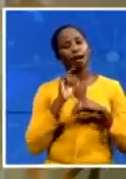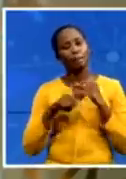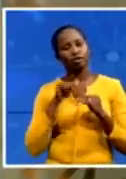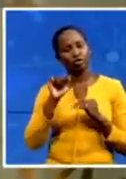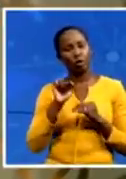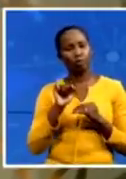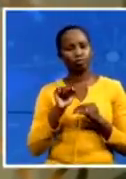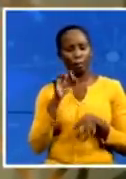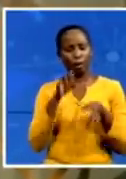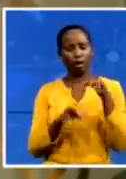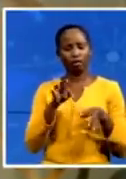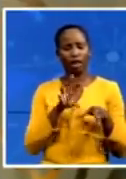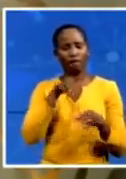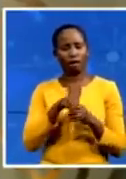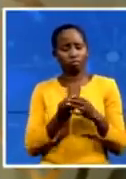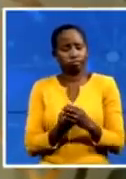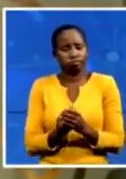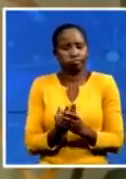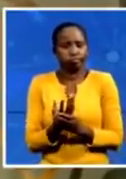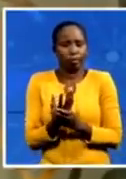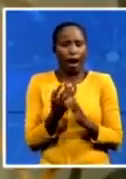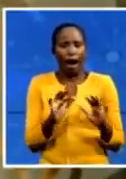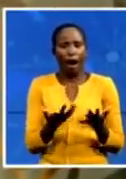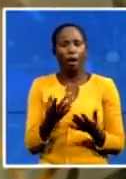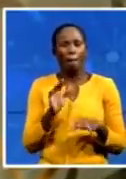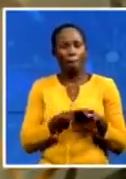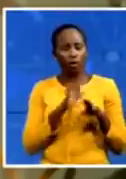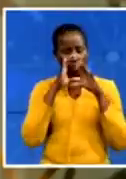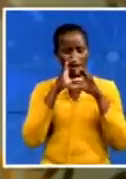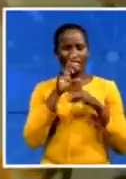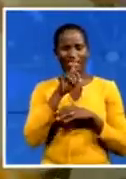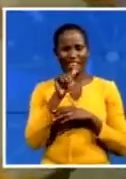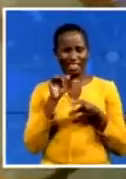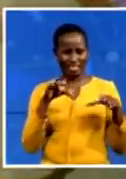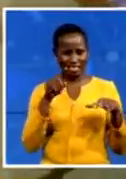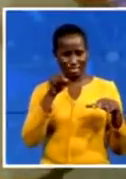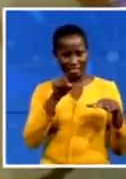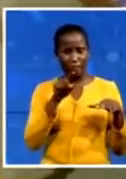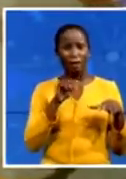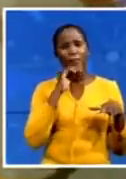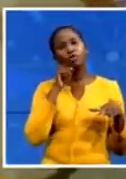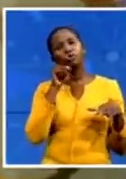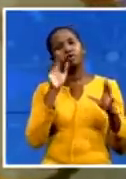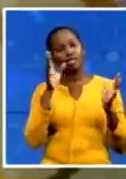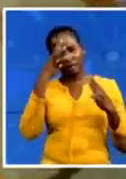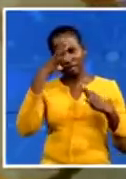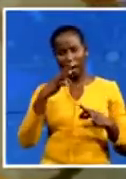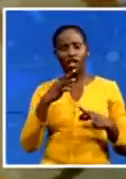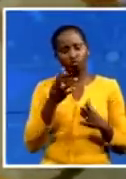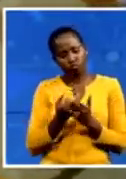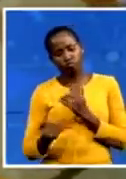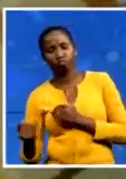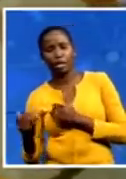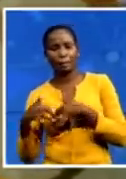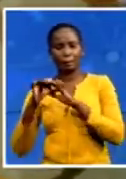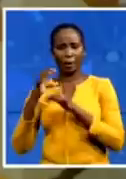and how that has probably equipped you to actually go out there and do your own thing now. A lot of the work that I've done in the